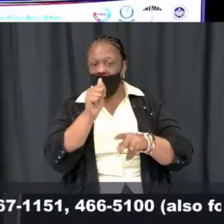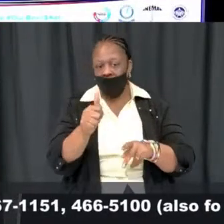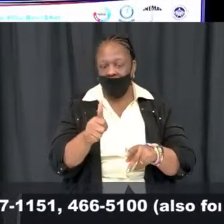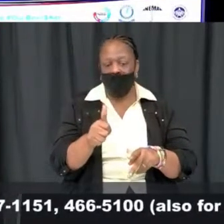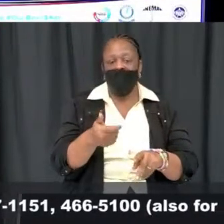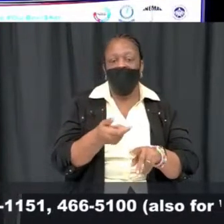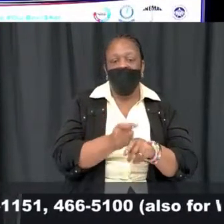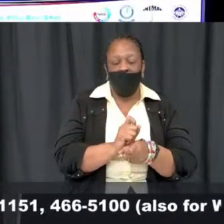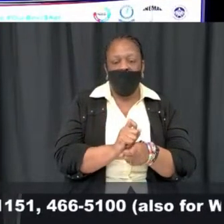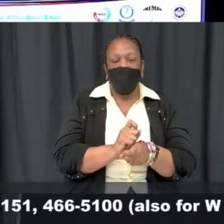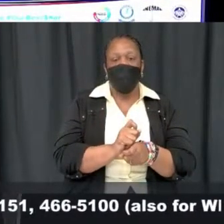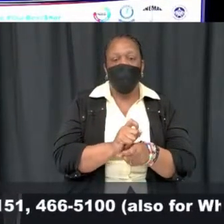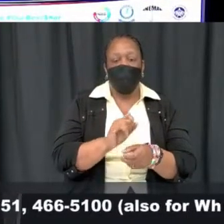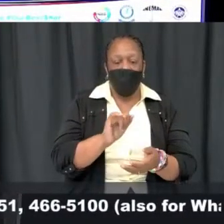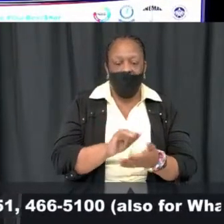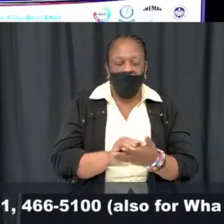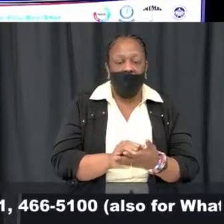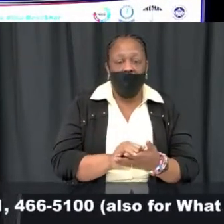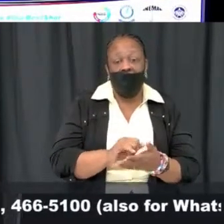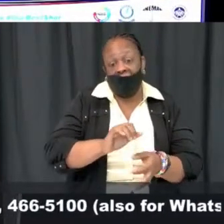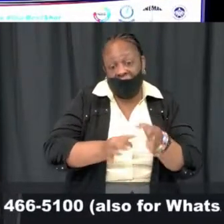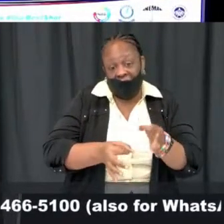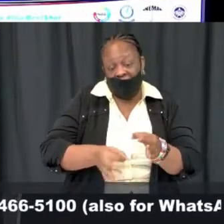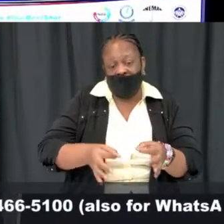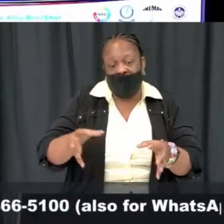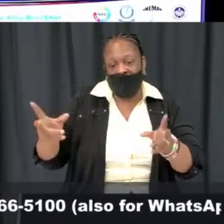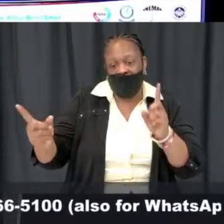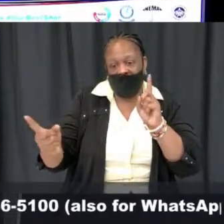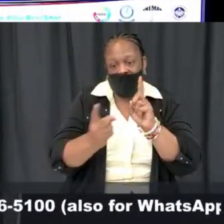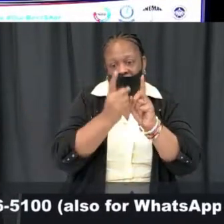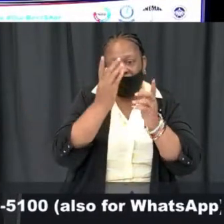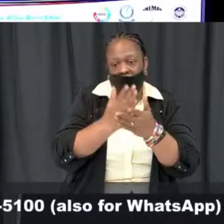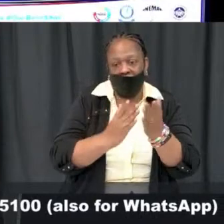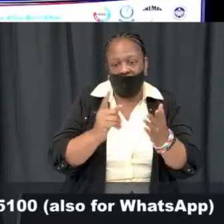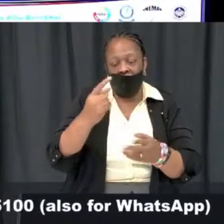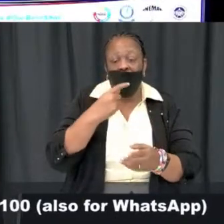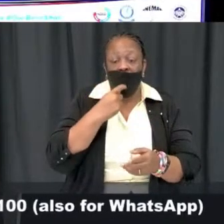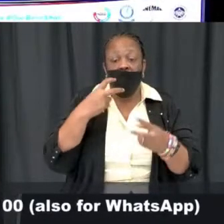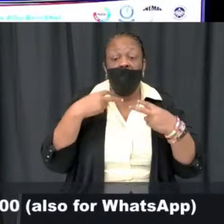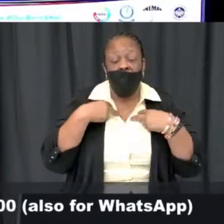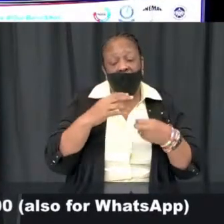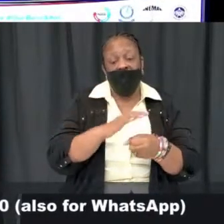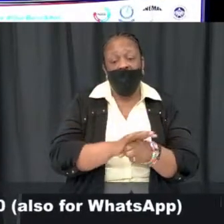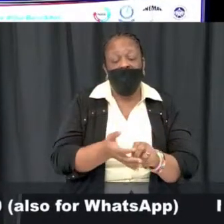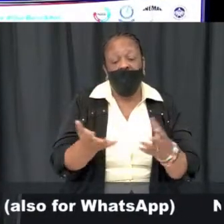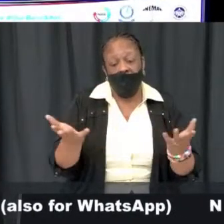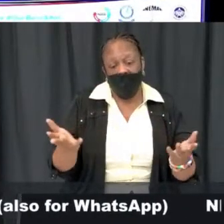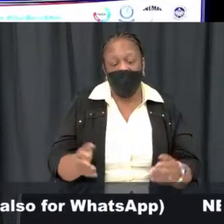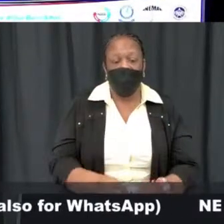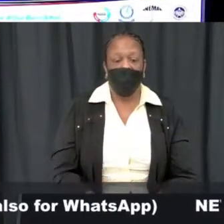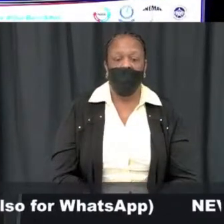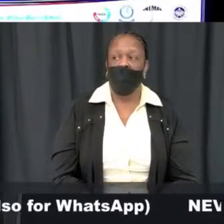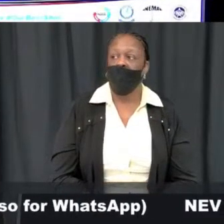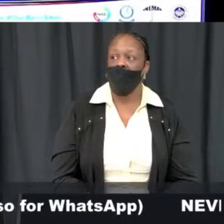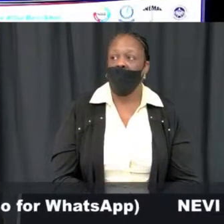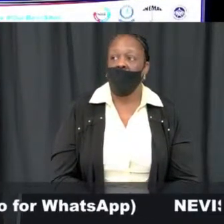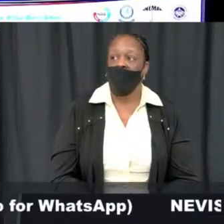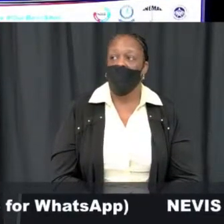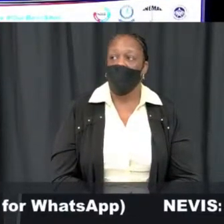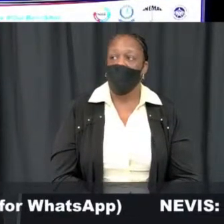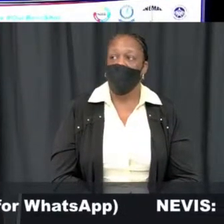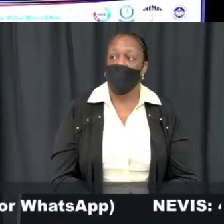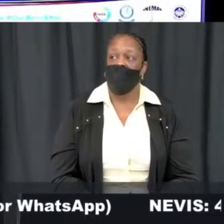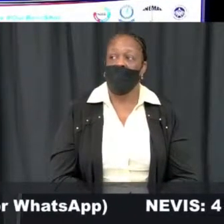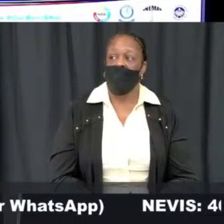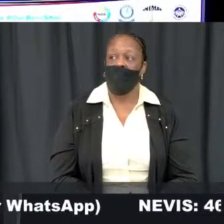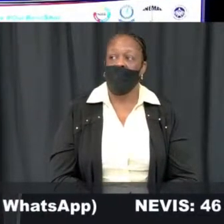some contact with someone who had COVID-19 and got reinfected again. Now, as it relates to whether or not these persons